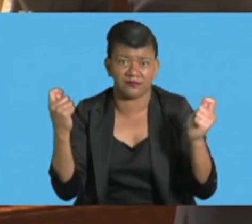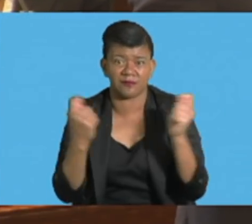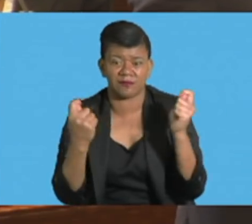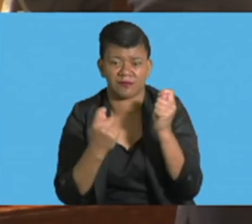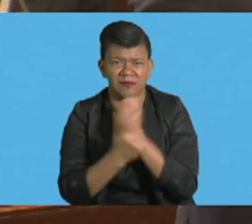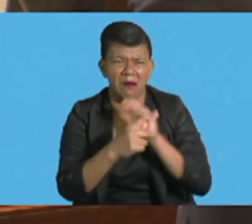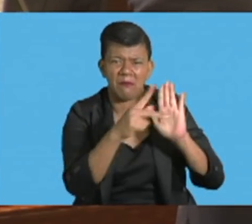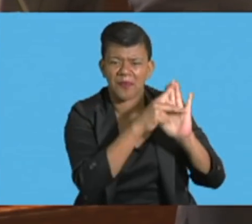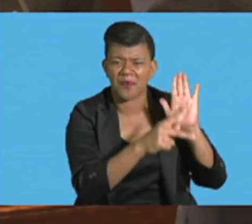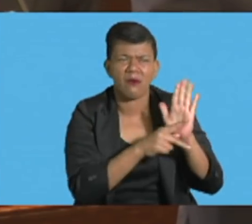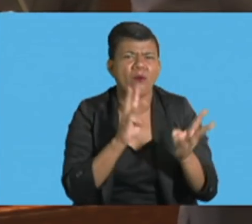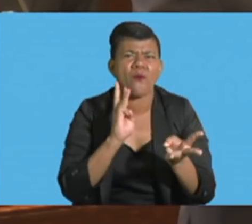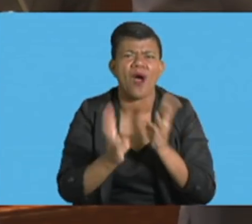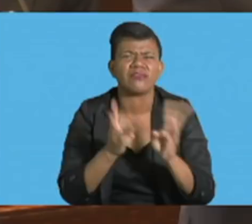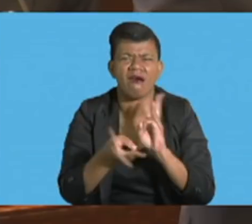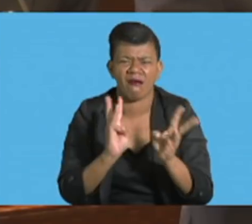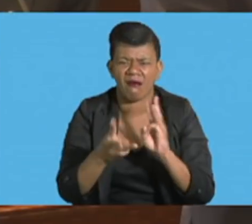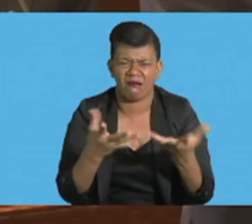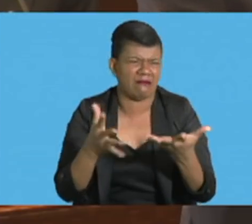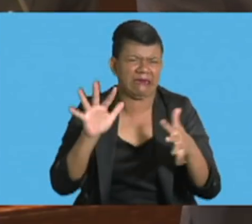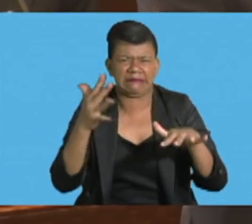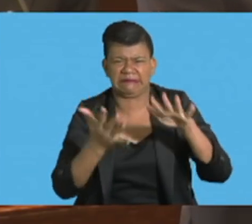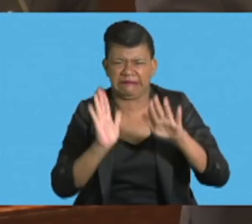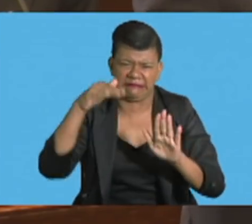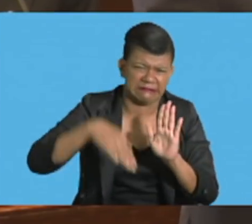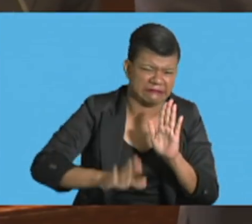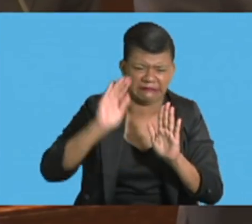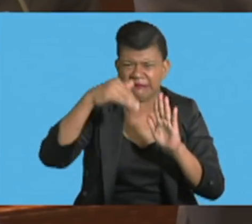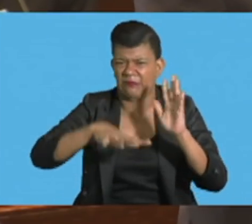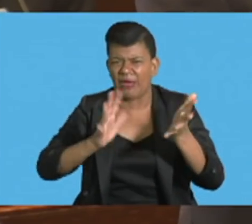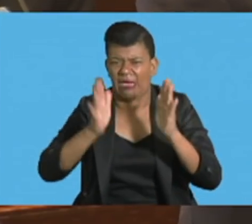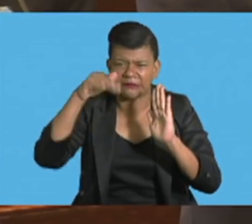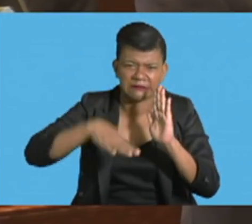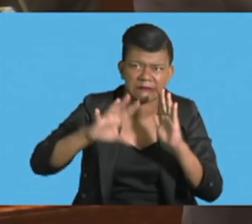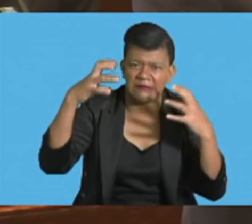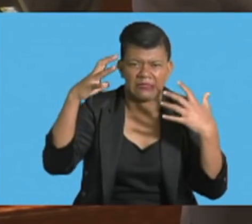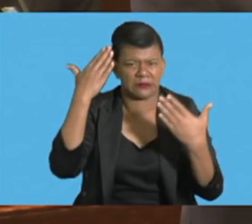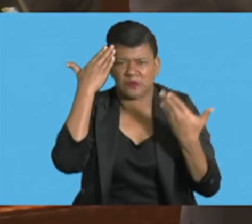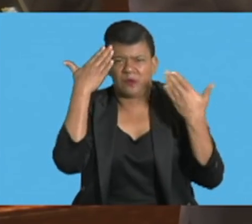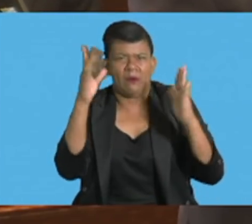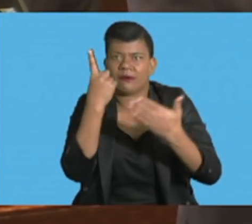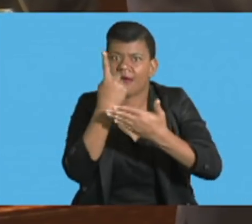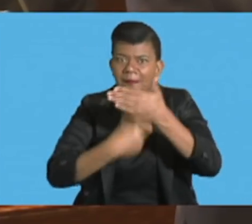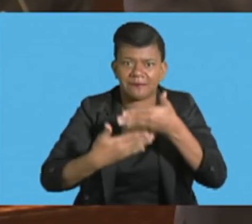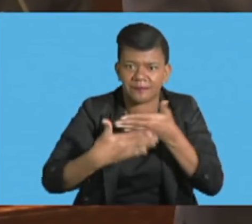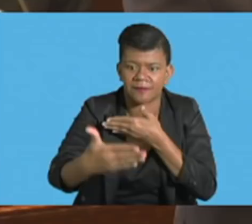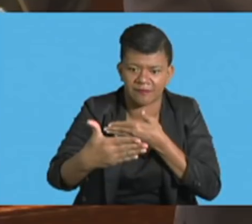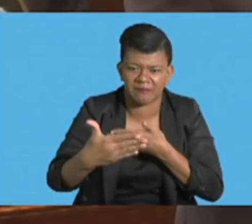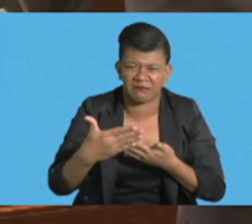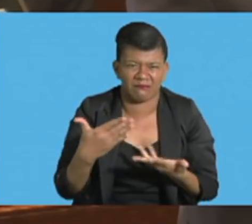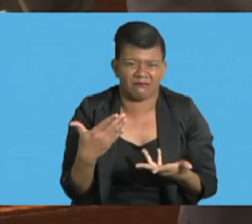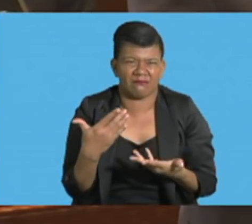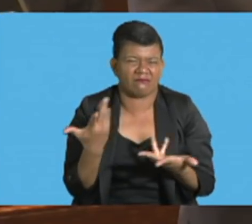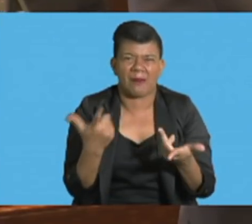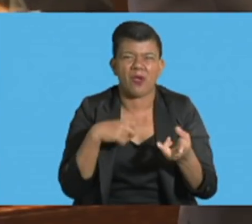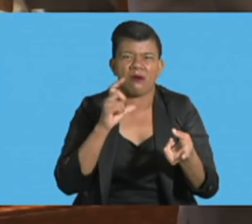patterns have cast an impenetrable fog over the future. Left vulnerable to this sweeping